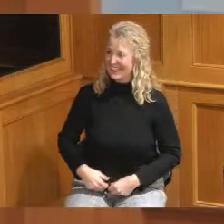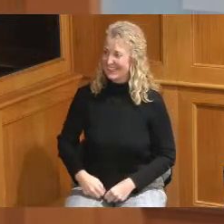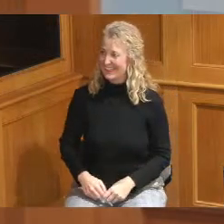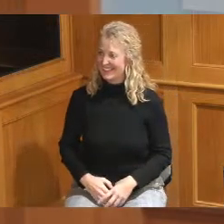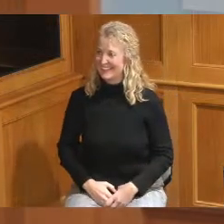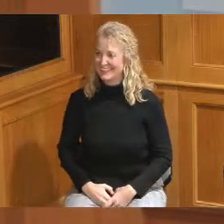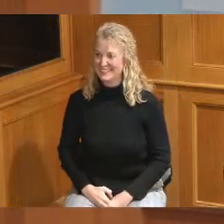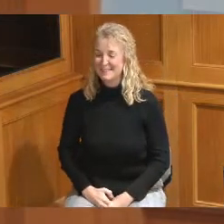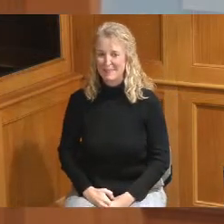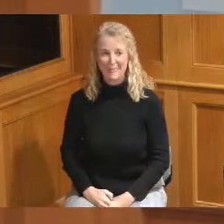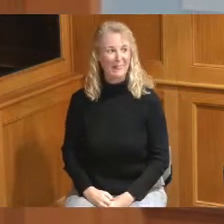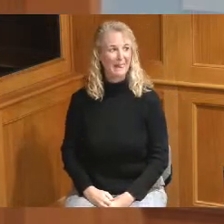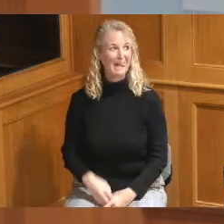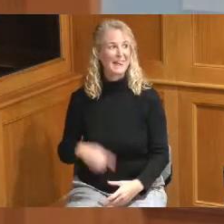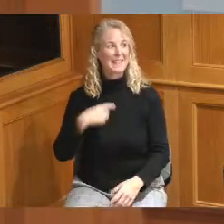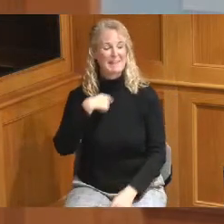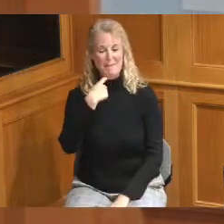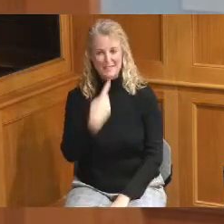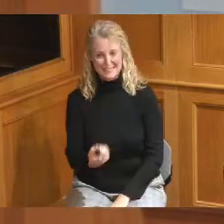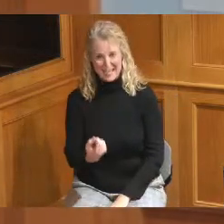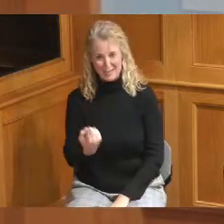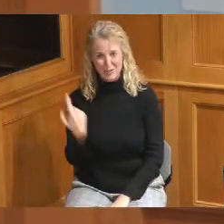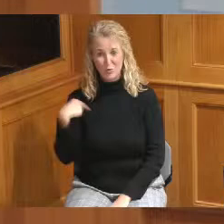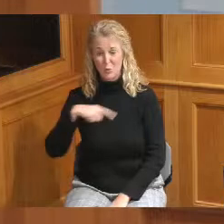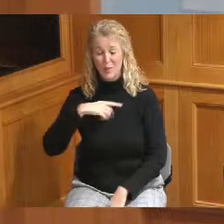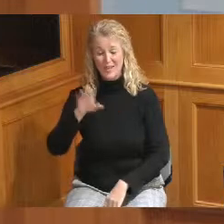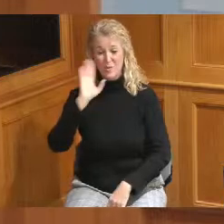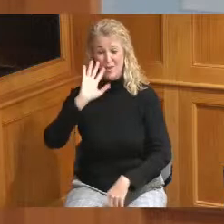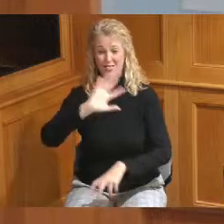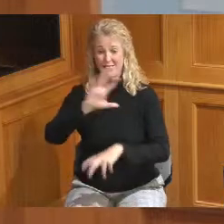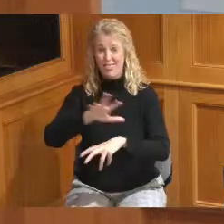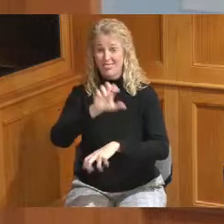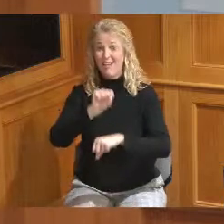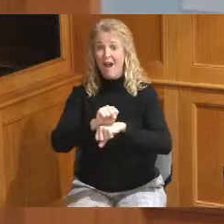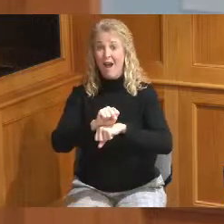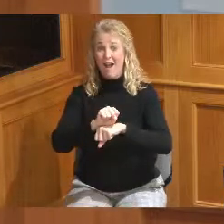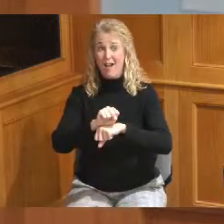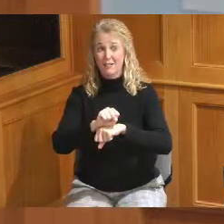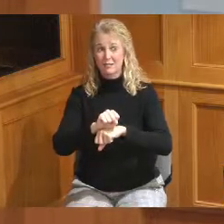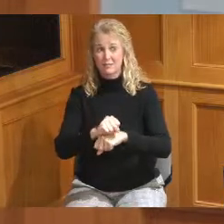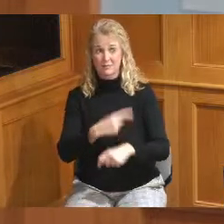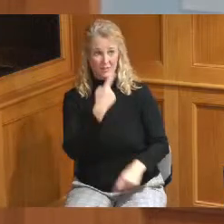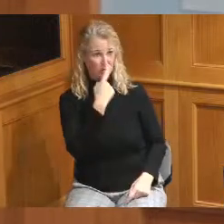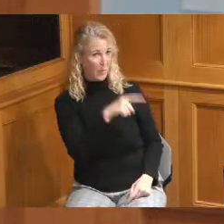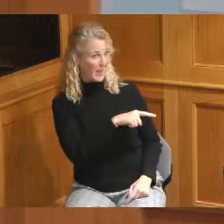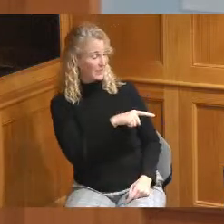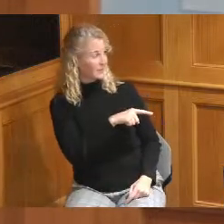this price, and I can tell you, CPD locked in. Graham 5 years ago.